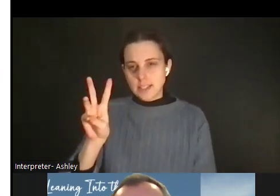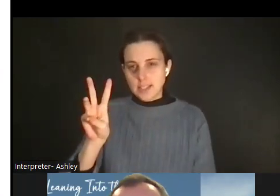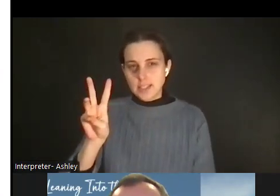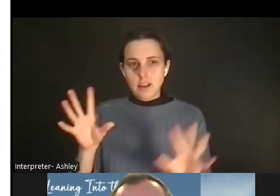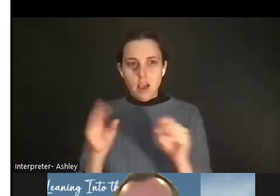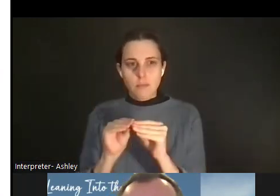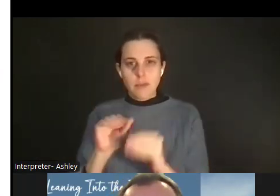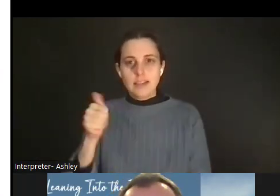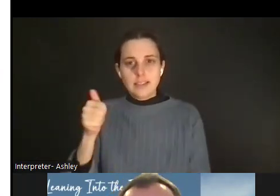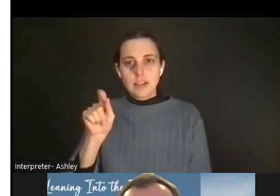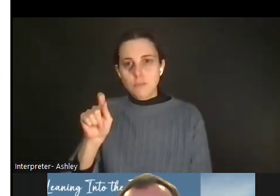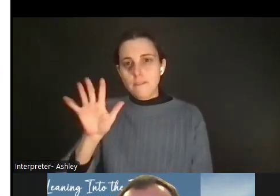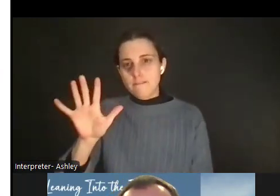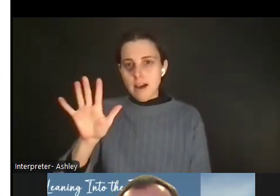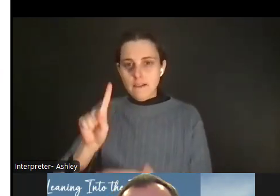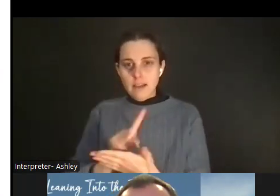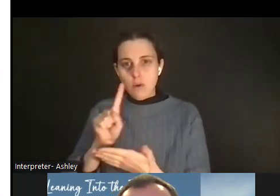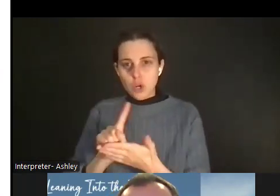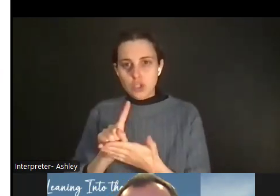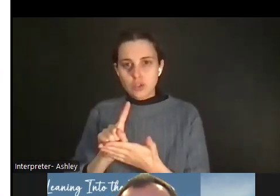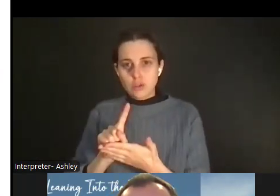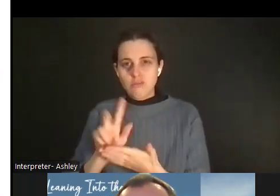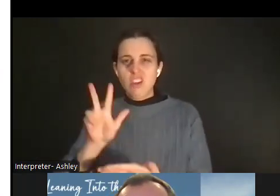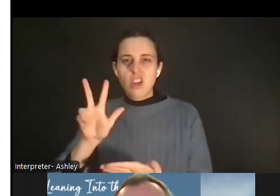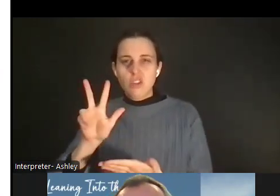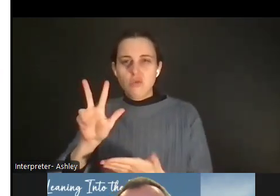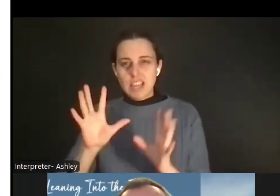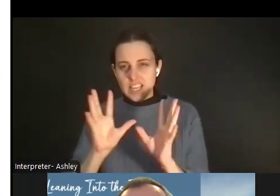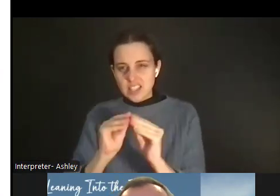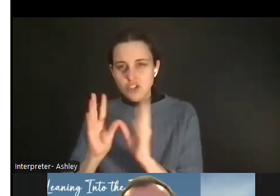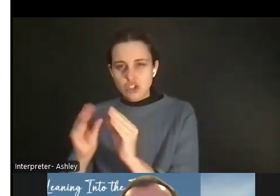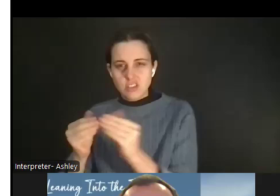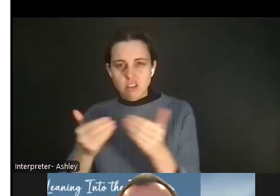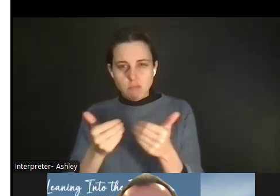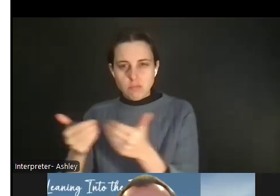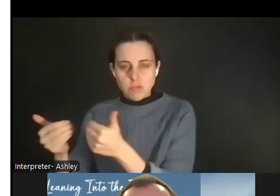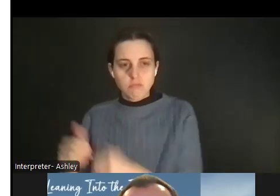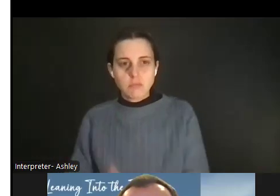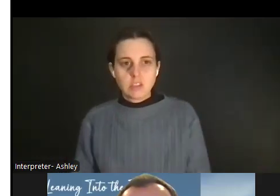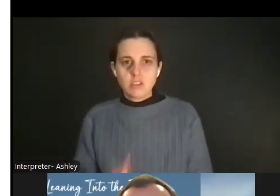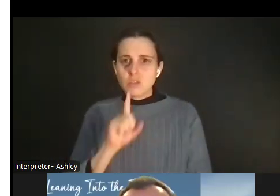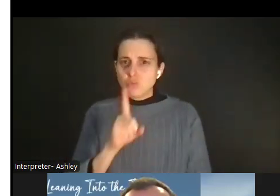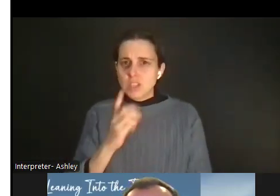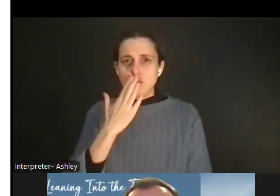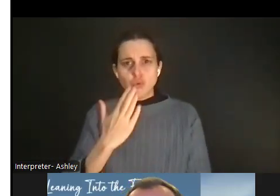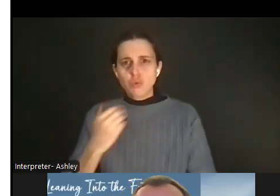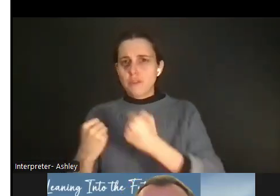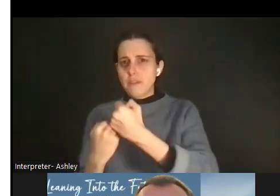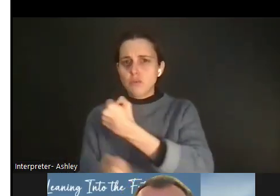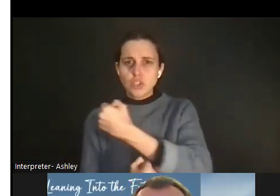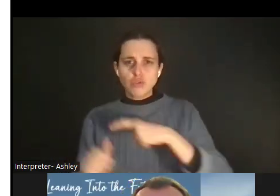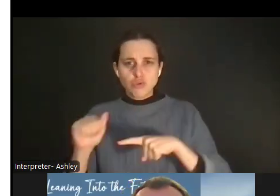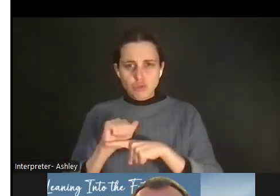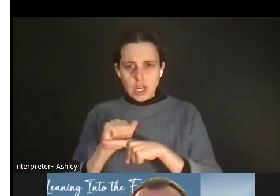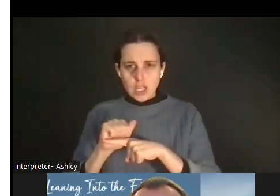3 sessions of 3.5. It's called the Lean 100 series. It's really a great foundation training. It's once